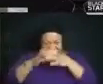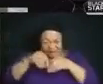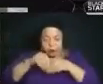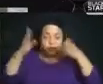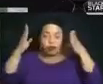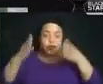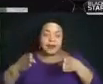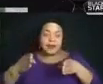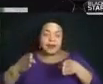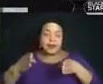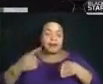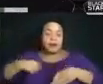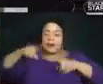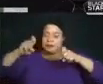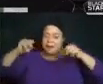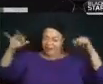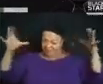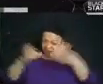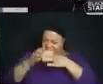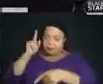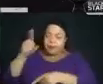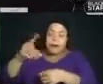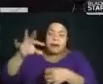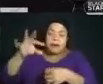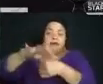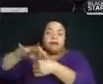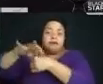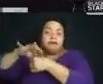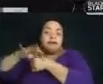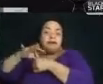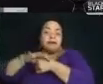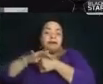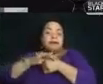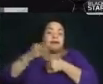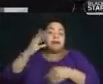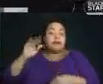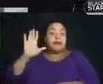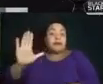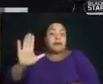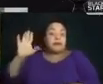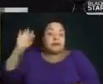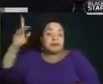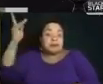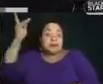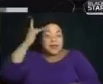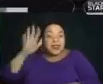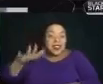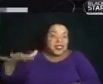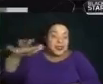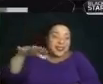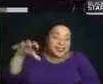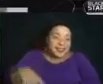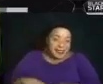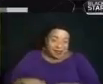suites of this nation. We have to cry loud from the pulpits and the public square.